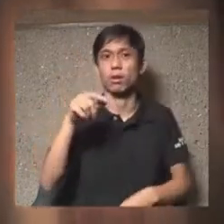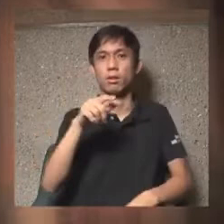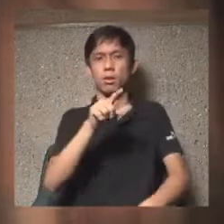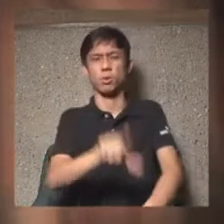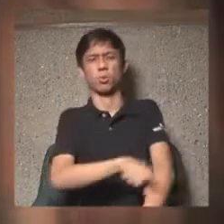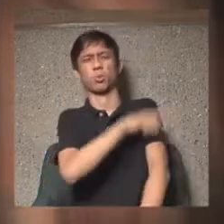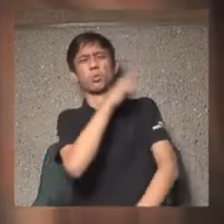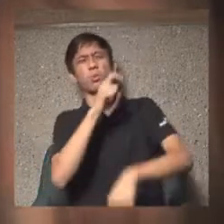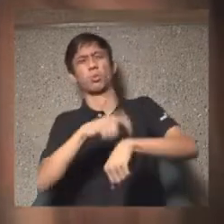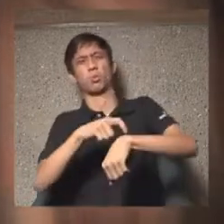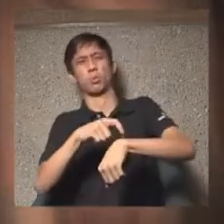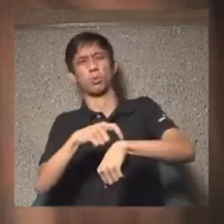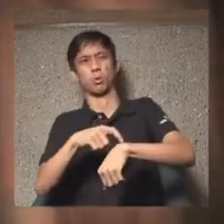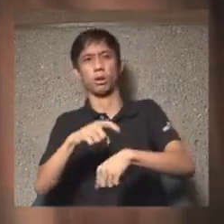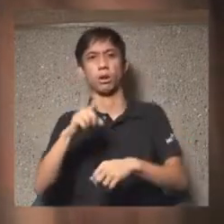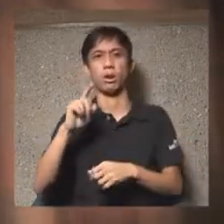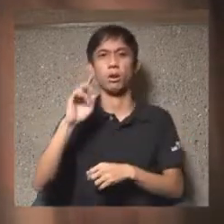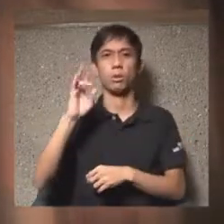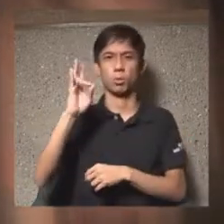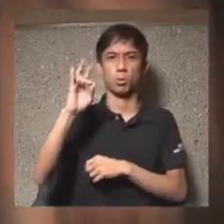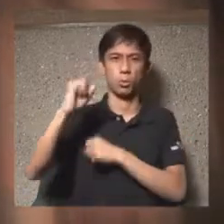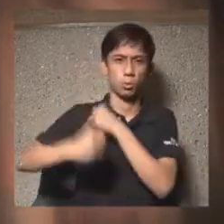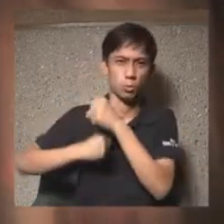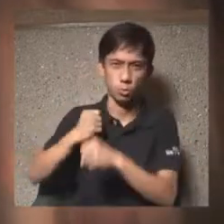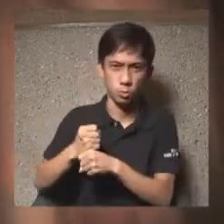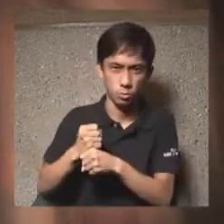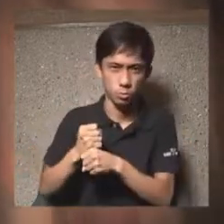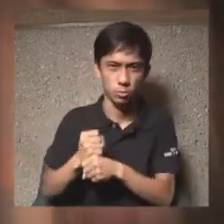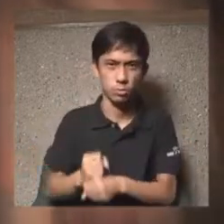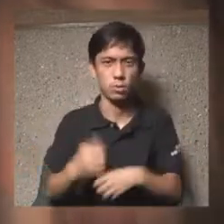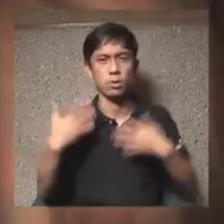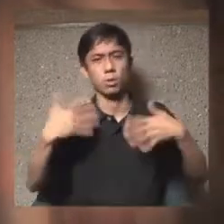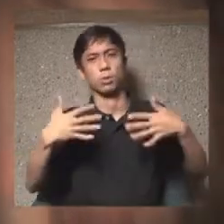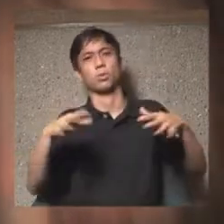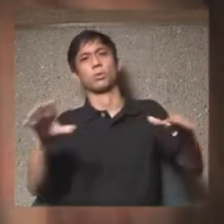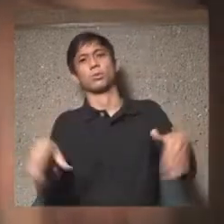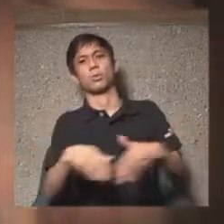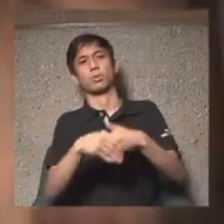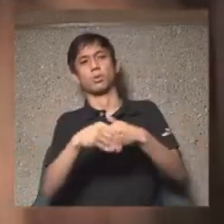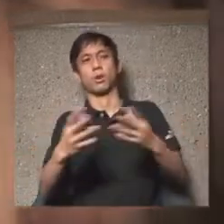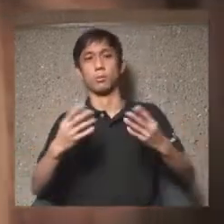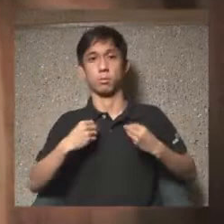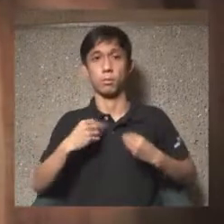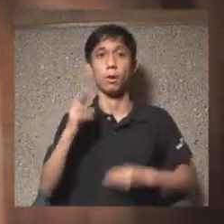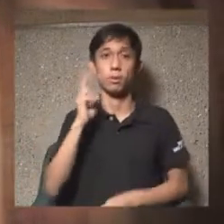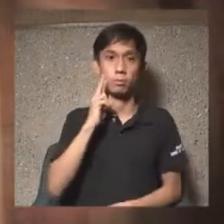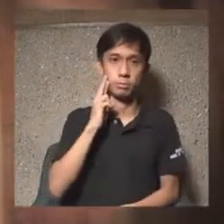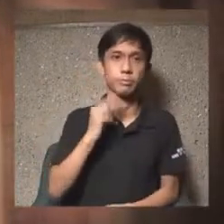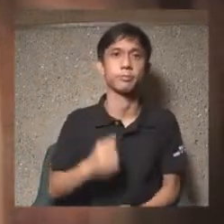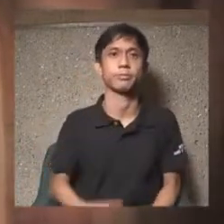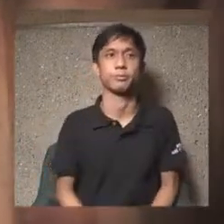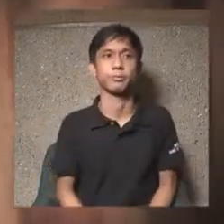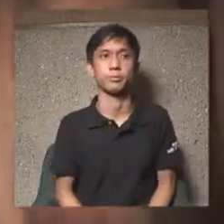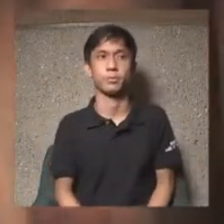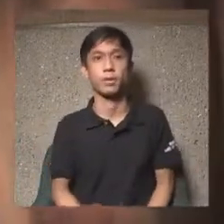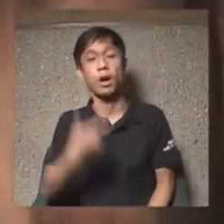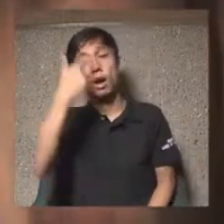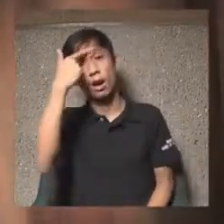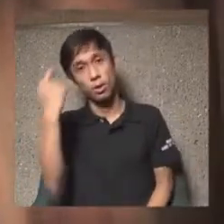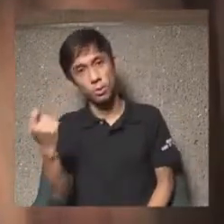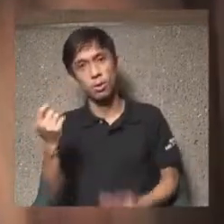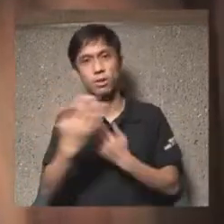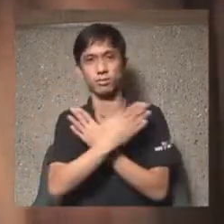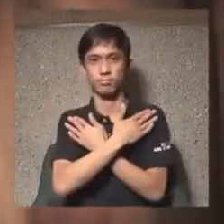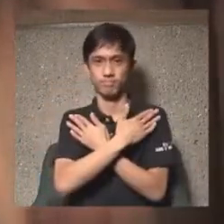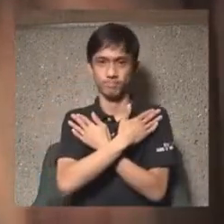Rachel. And because of love, I will do anything for love, Jacob says. He did not say it in the